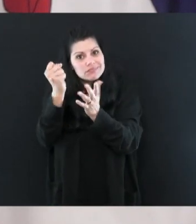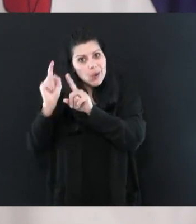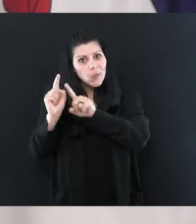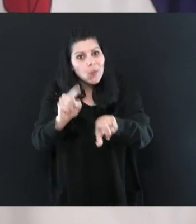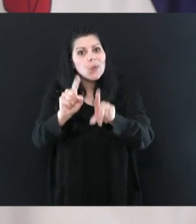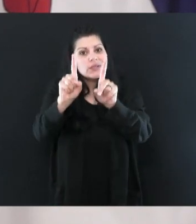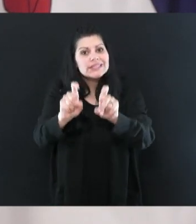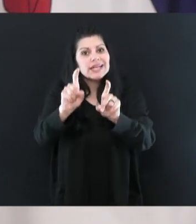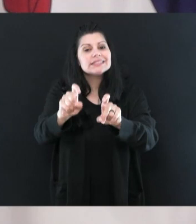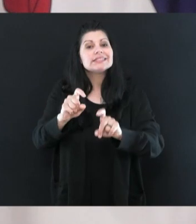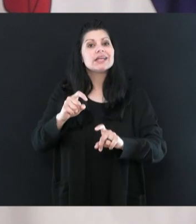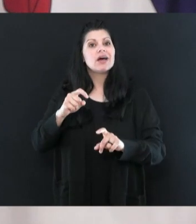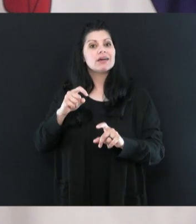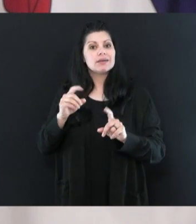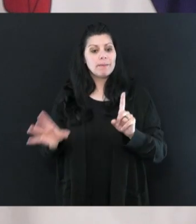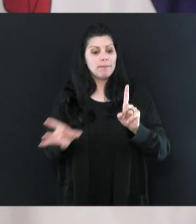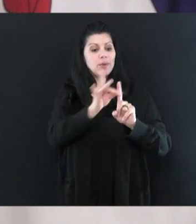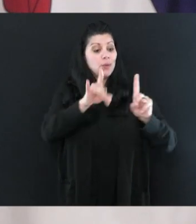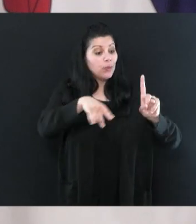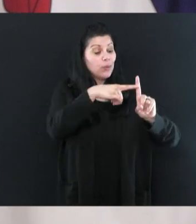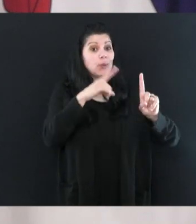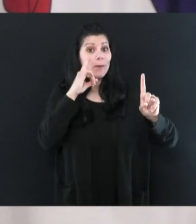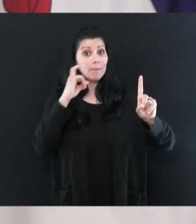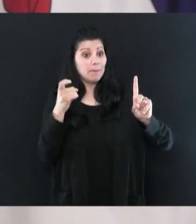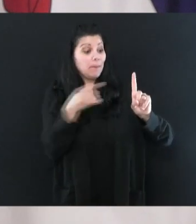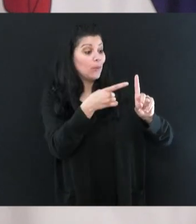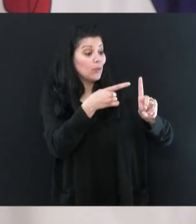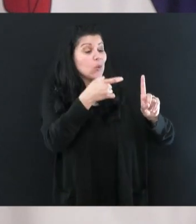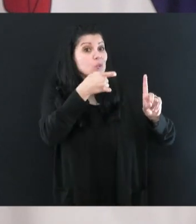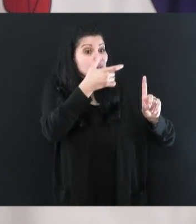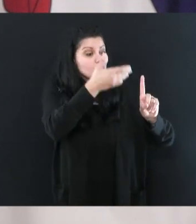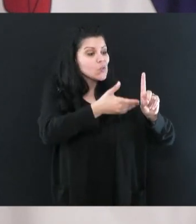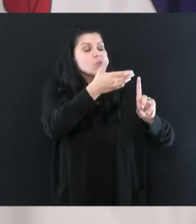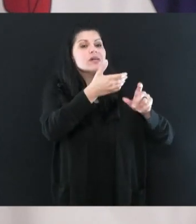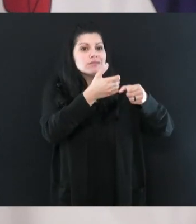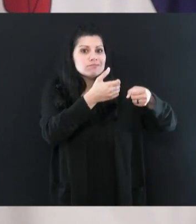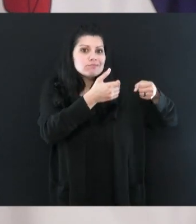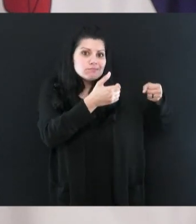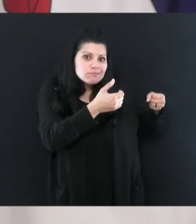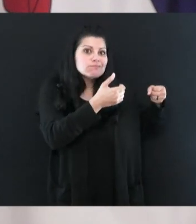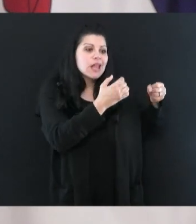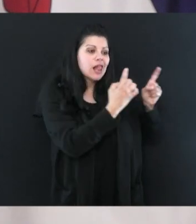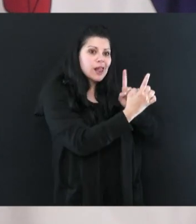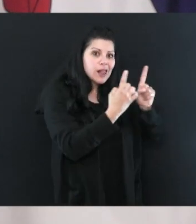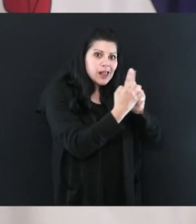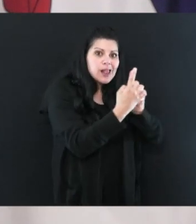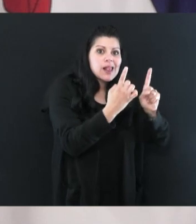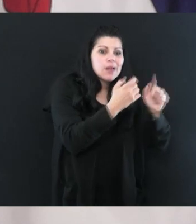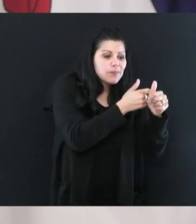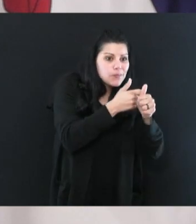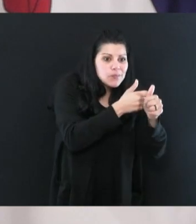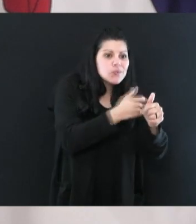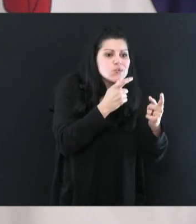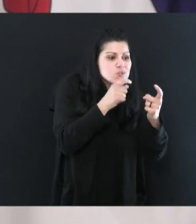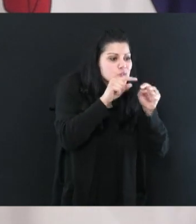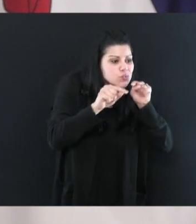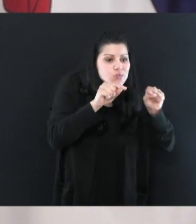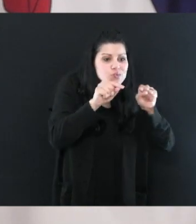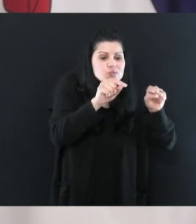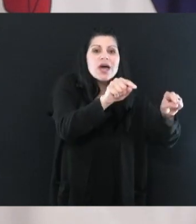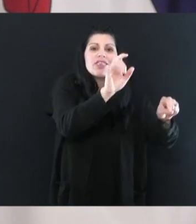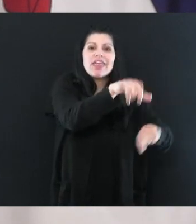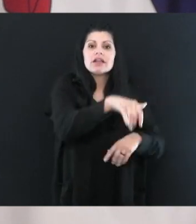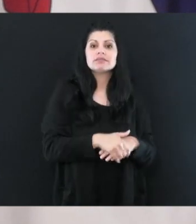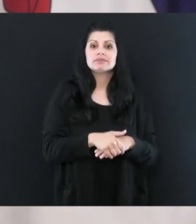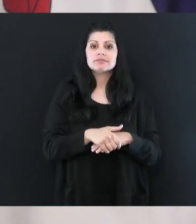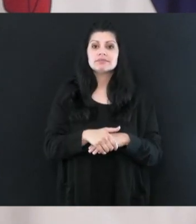spreaders, and we'll stop this thing. To the very best of all of our abilities. It's the only way in the world we can find them. You're not going to